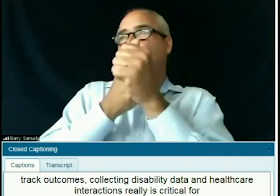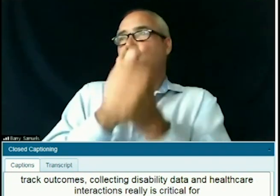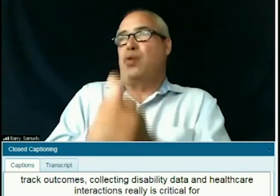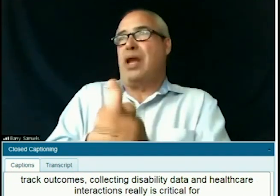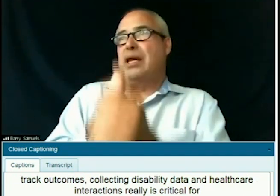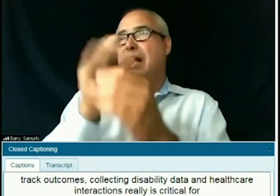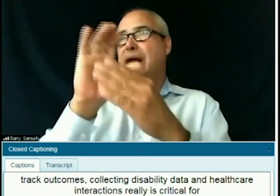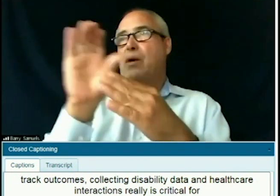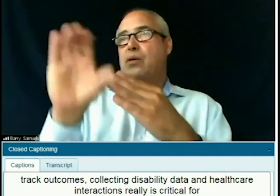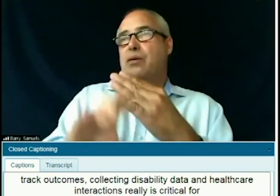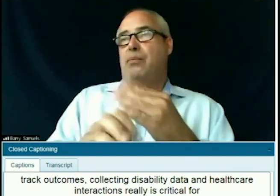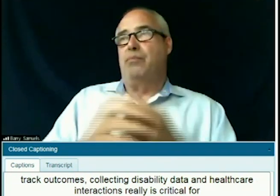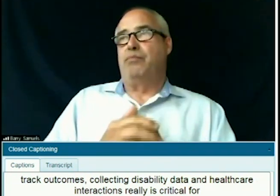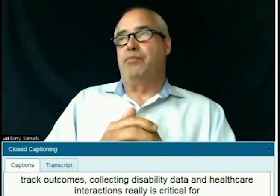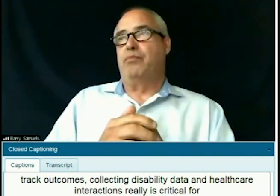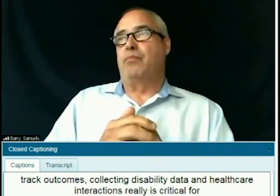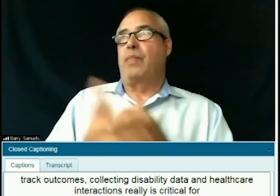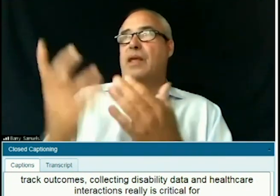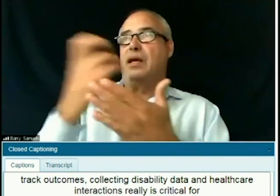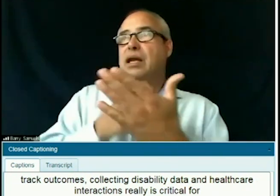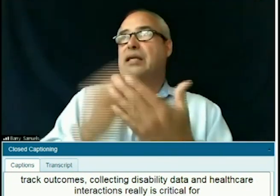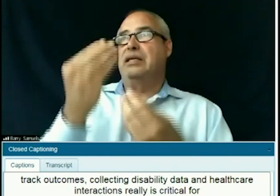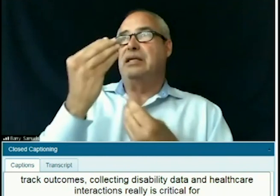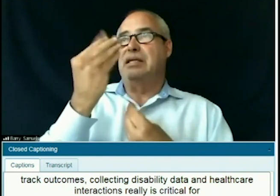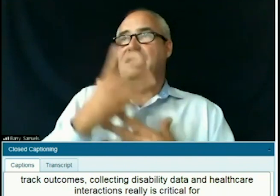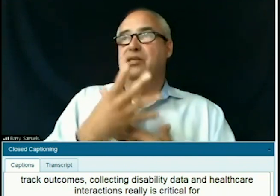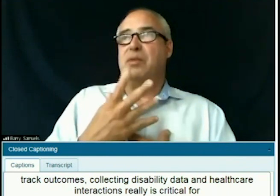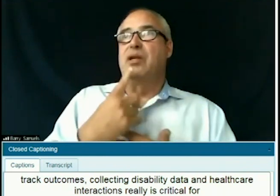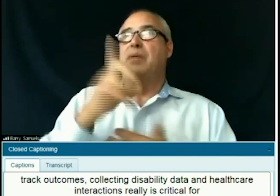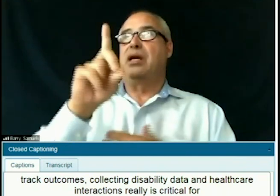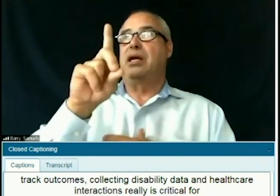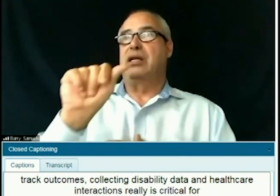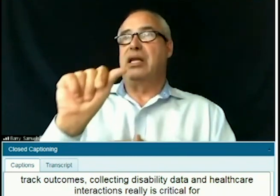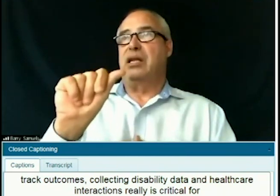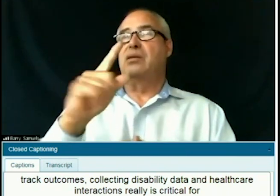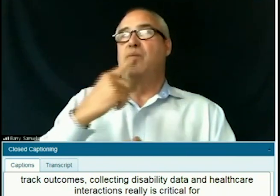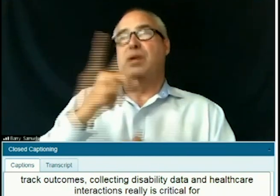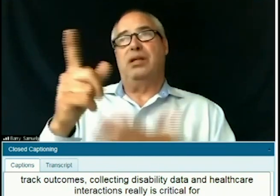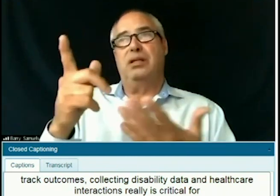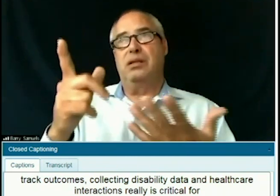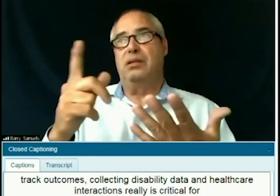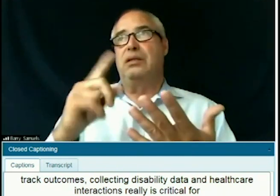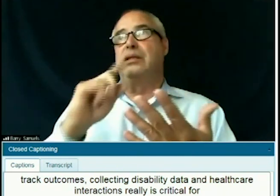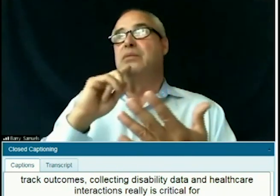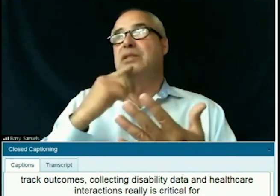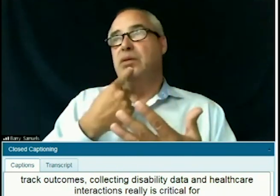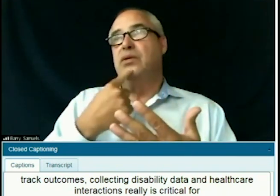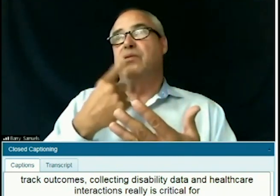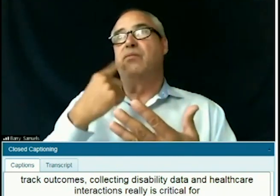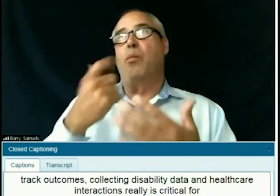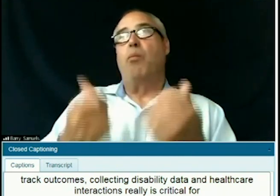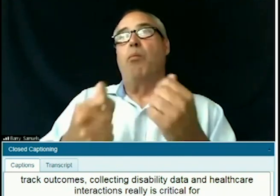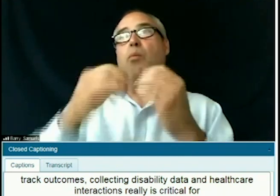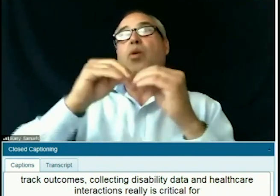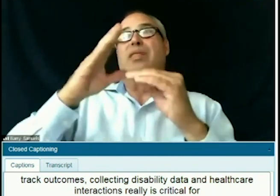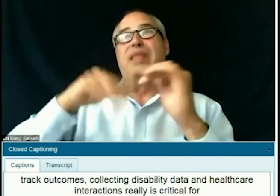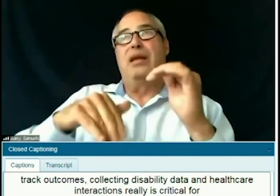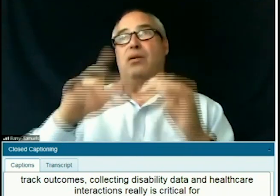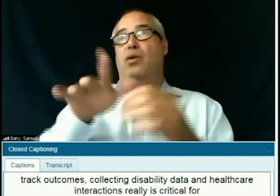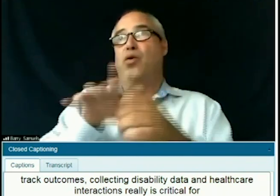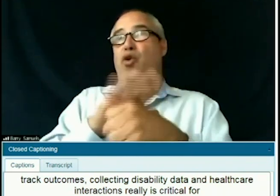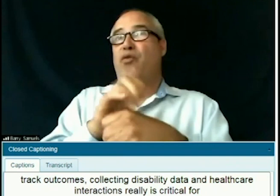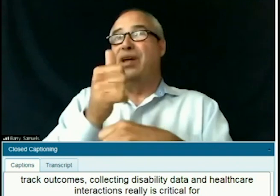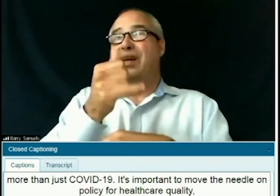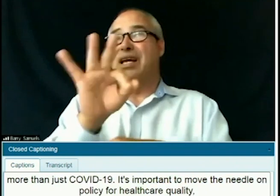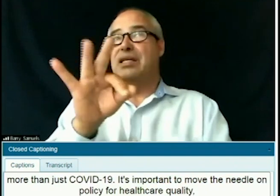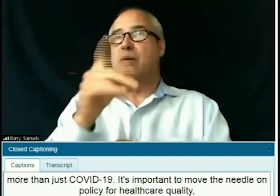outcomes. Collecting disability data and healthcare interactions really is critical for more than just COVID-19. It's important